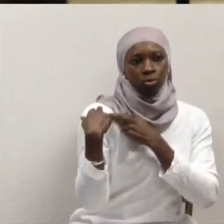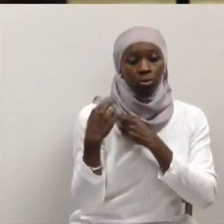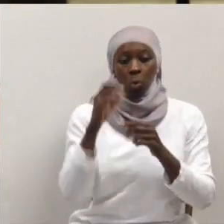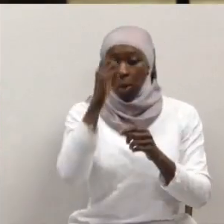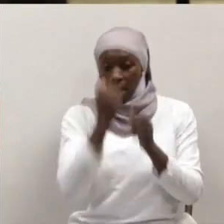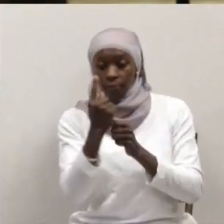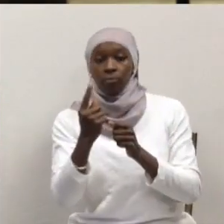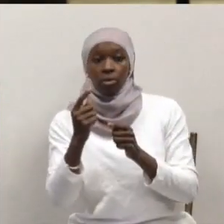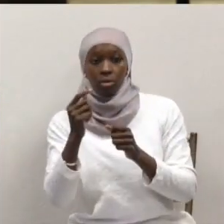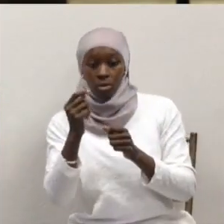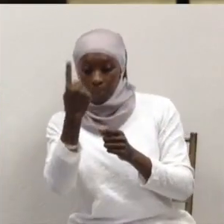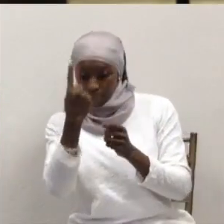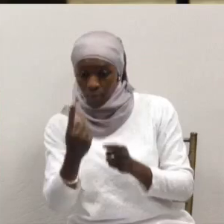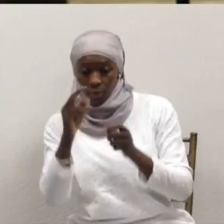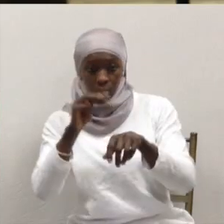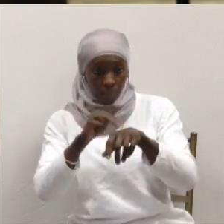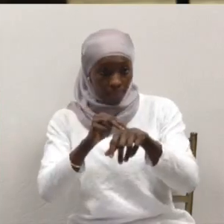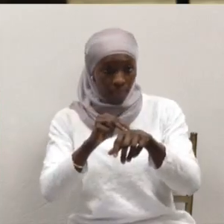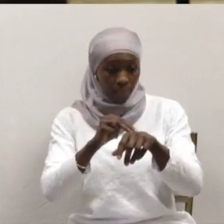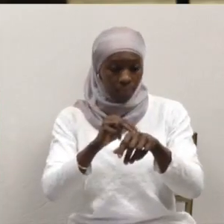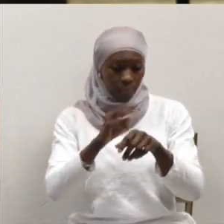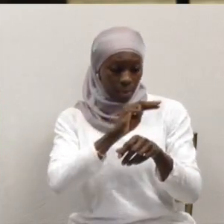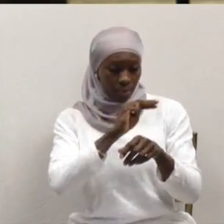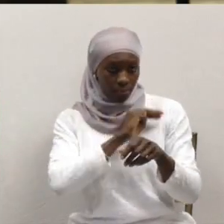stand like the Prophet sallallahu alaihi wasallam.